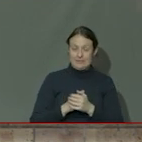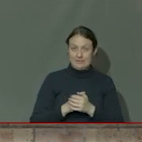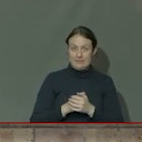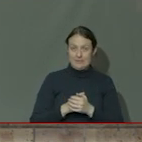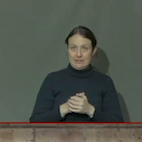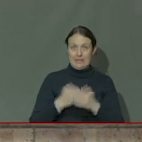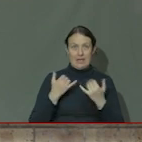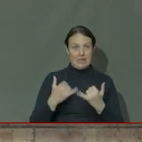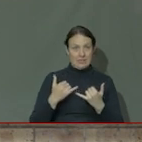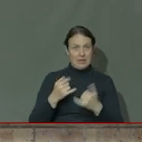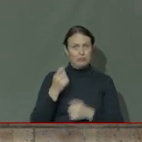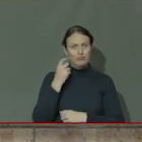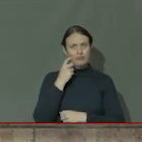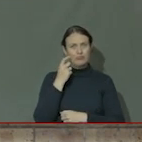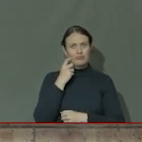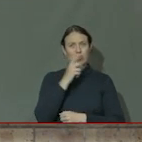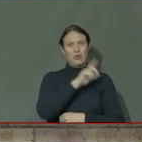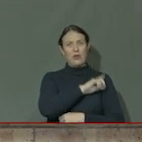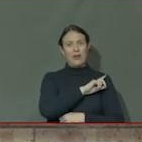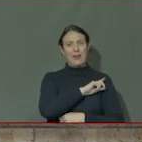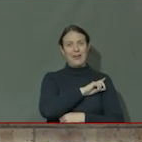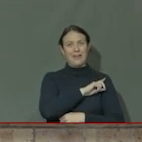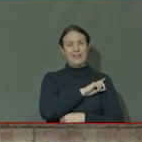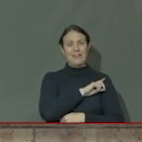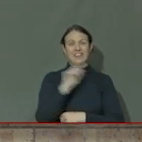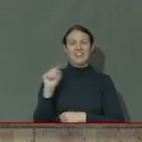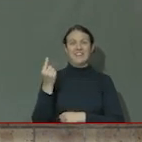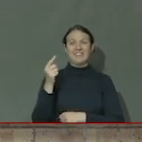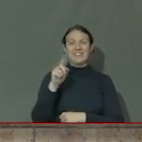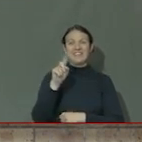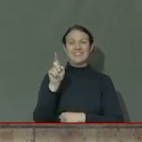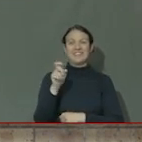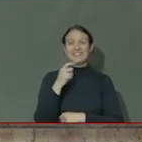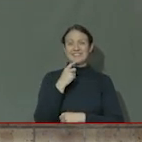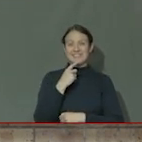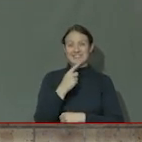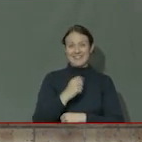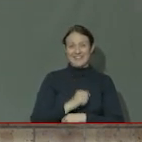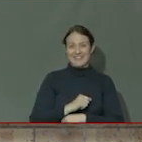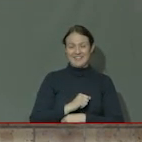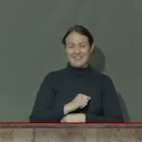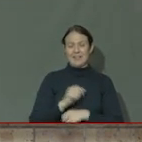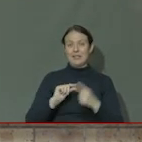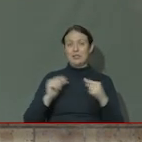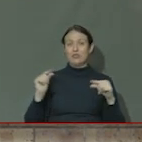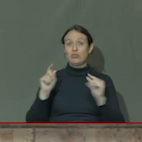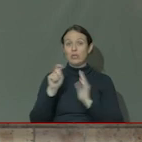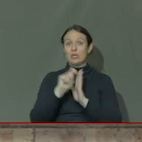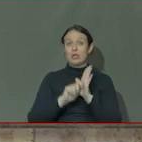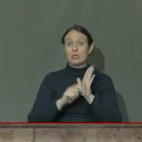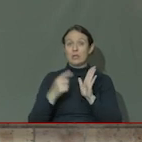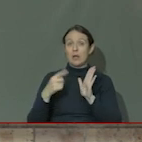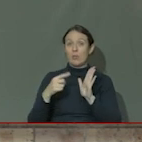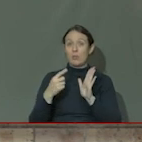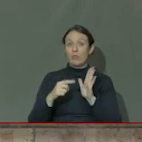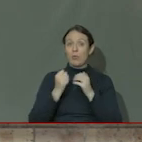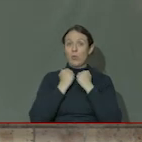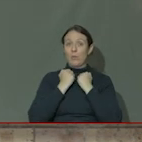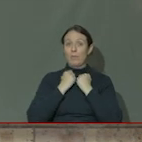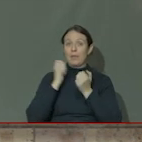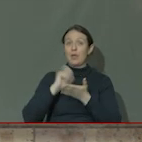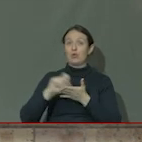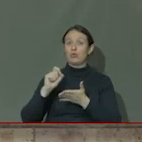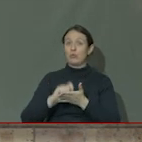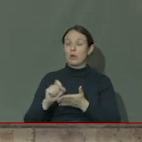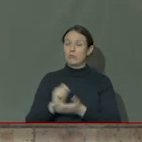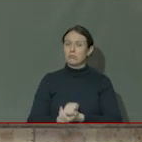it becomes very easy because they say in the first question, write down the genotype of the parents for 2 marks. It's